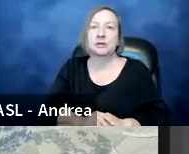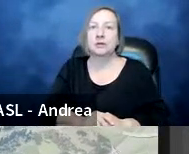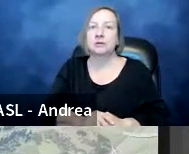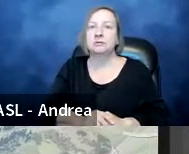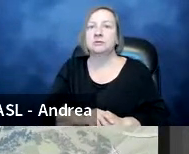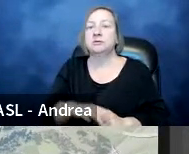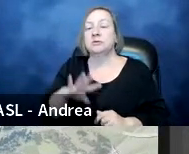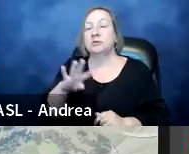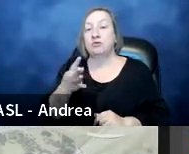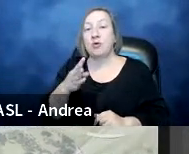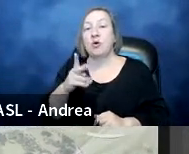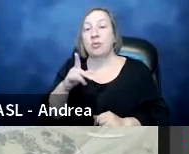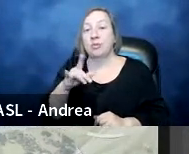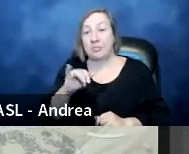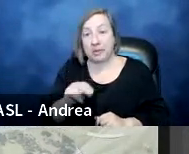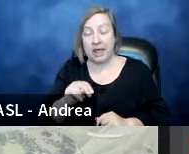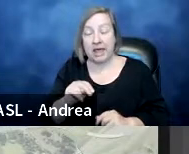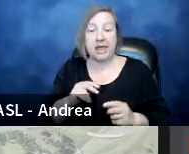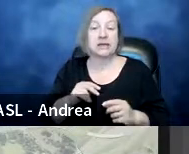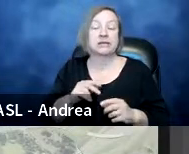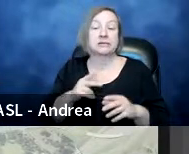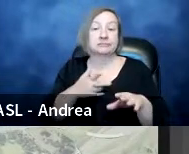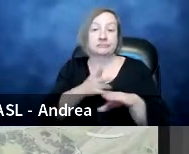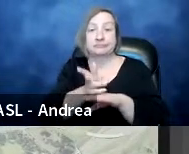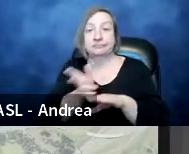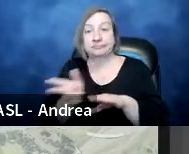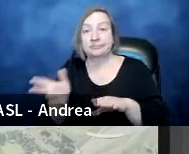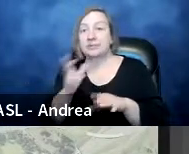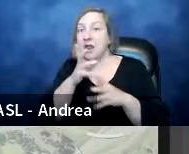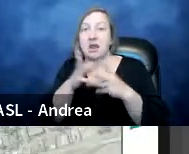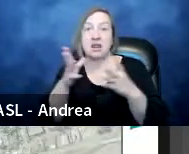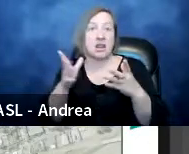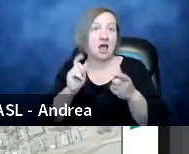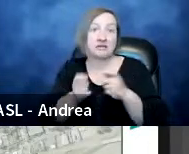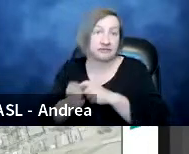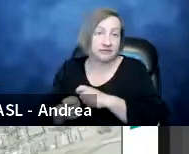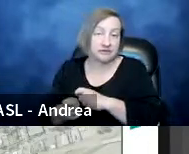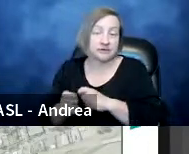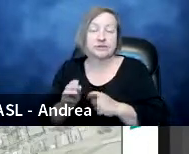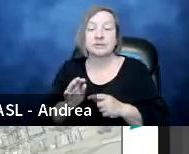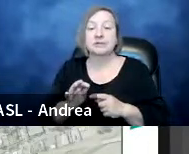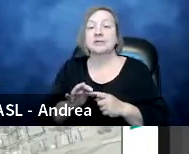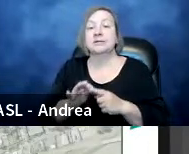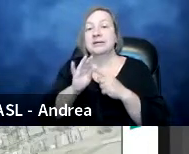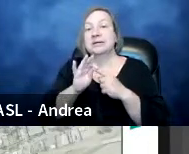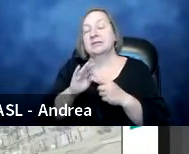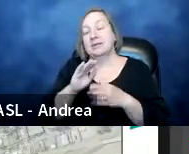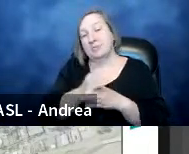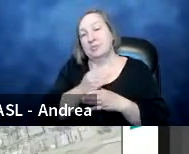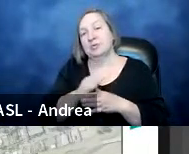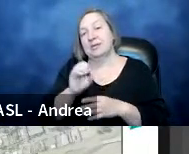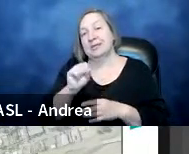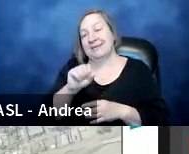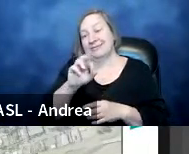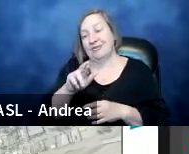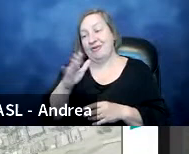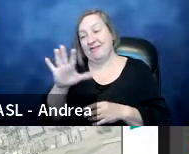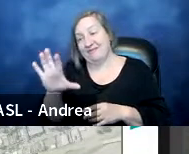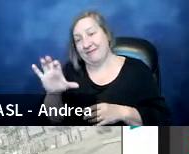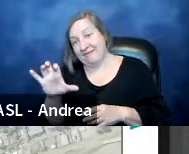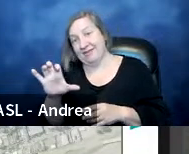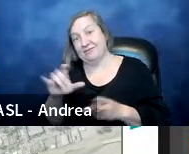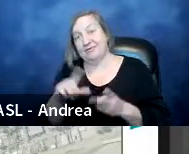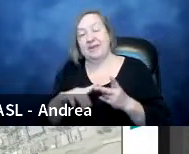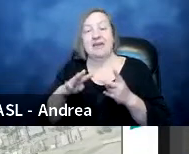The fourth lane interchange is not a lot of revamp, except again between SR 500 and fourth plane. We